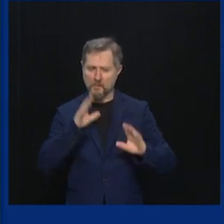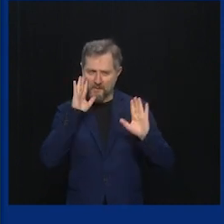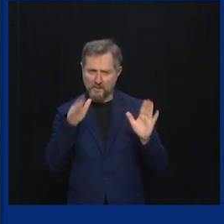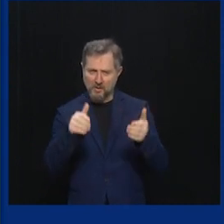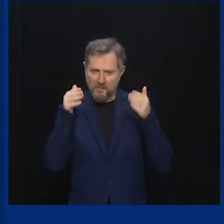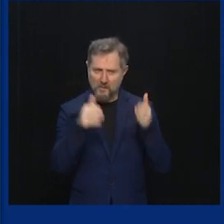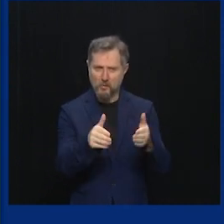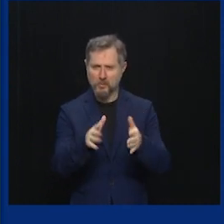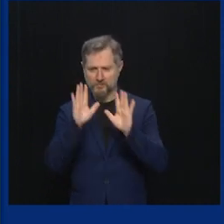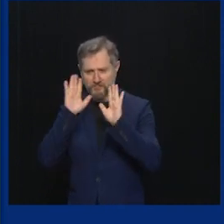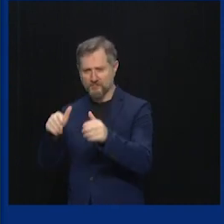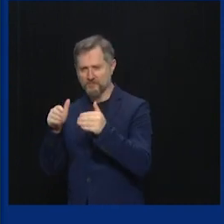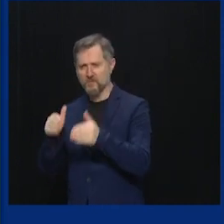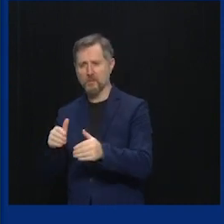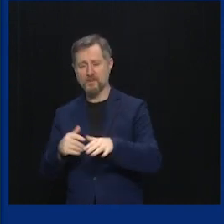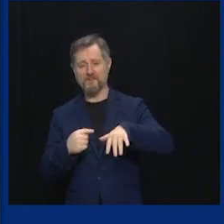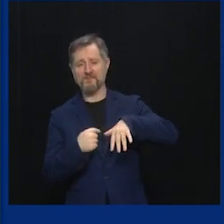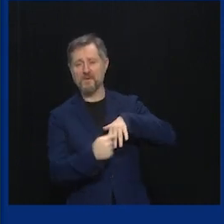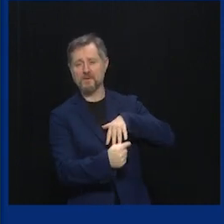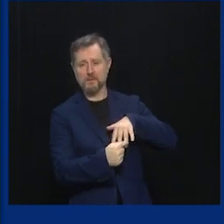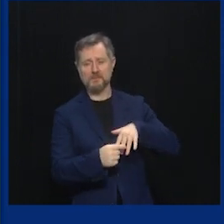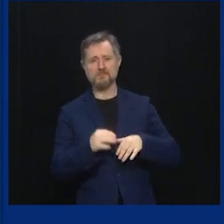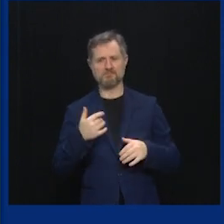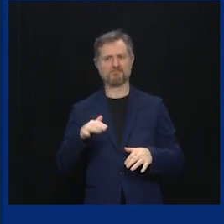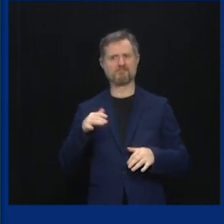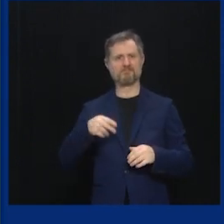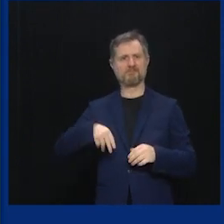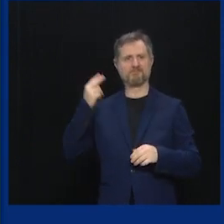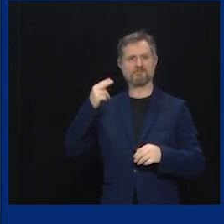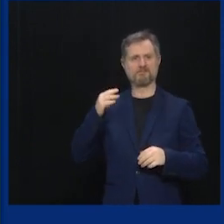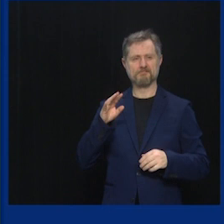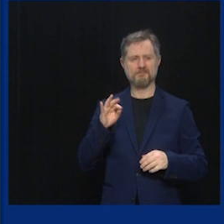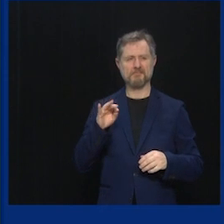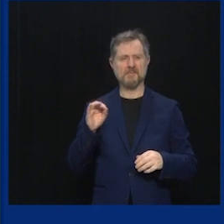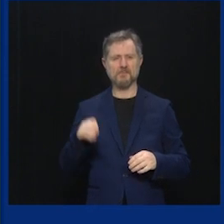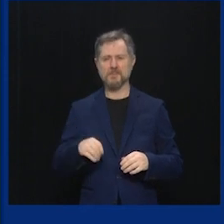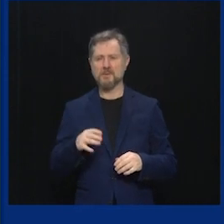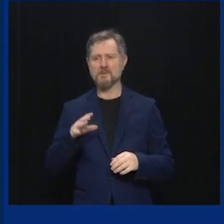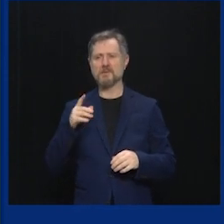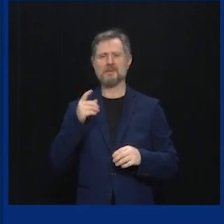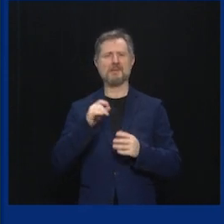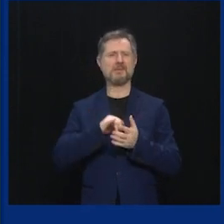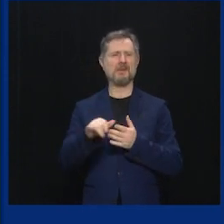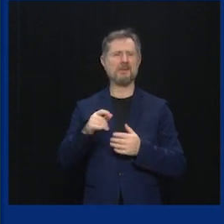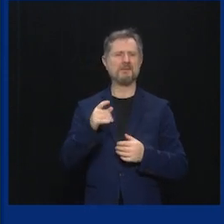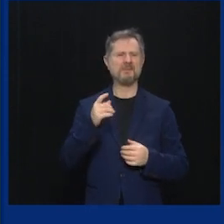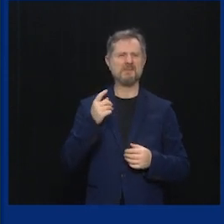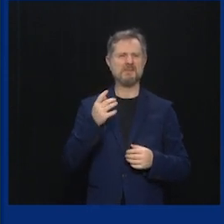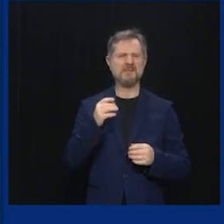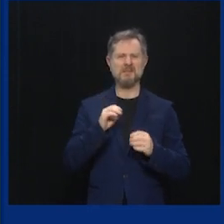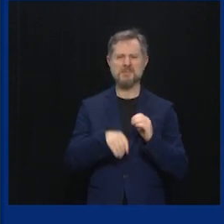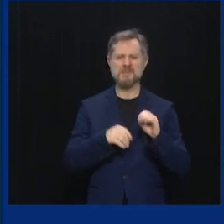Finger Lakes, 9%, Western New York overall 11%, North Country's lower than Capital Region.